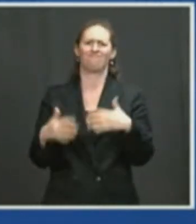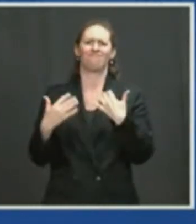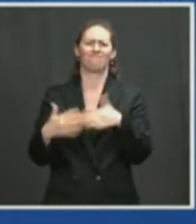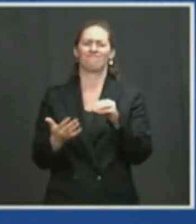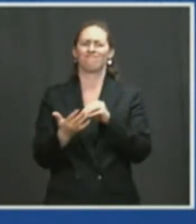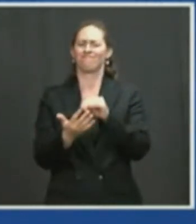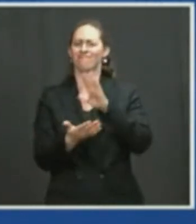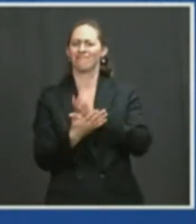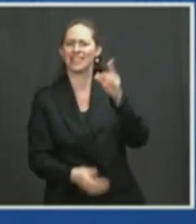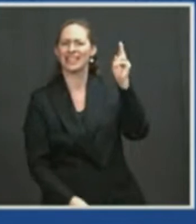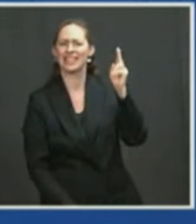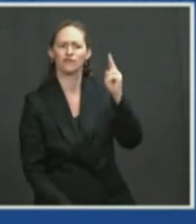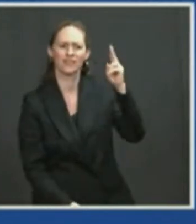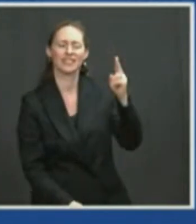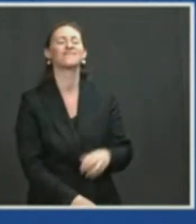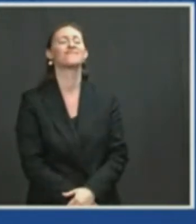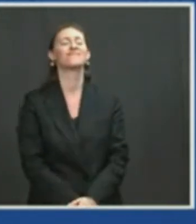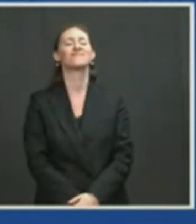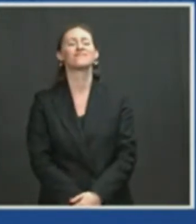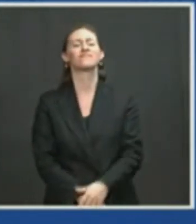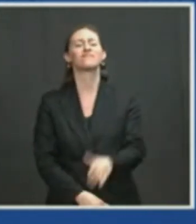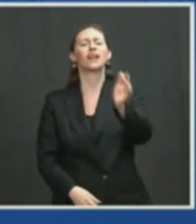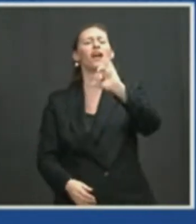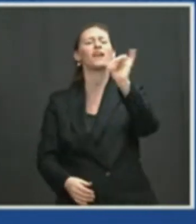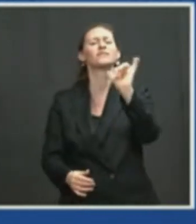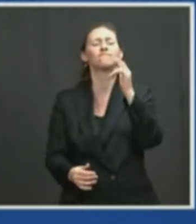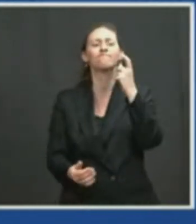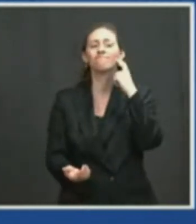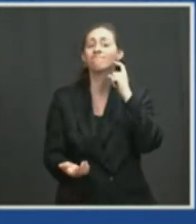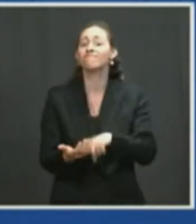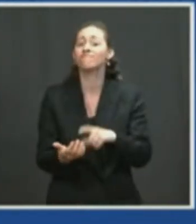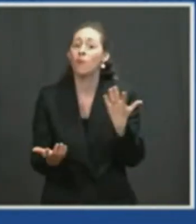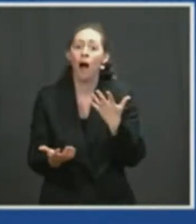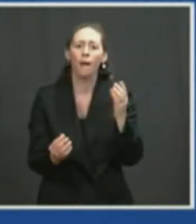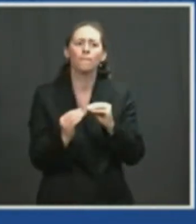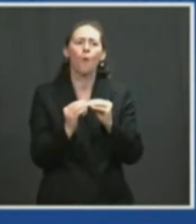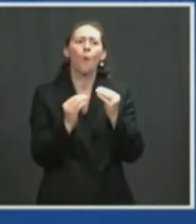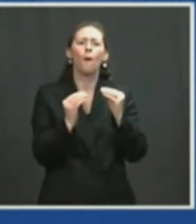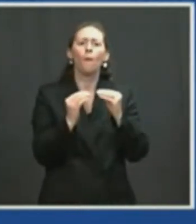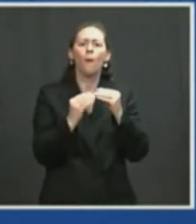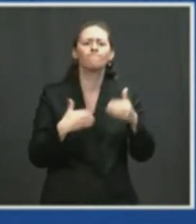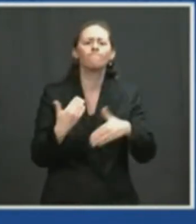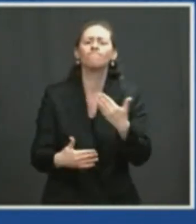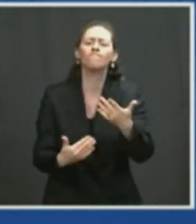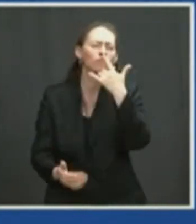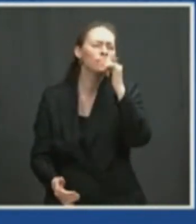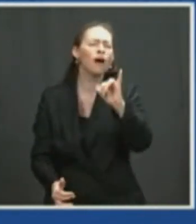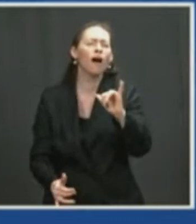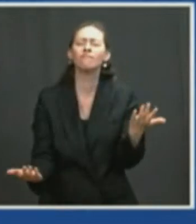of further progress are already here. This report is based on a week in